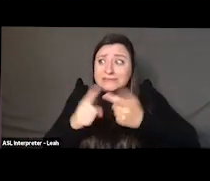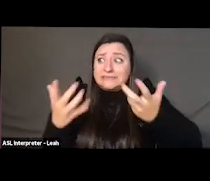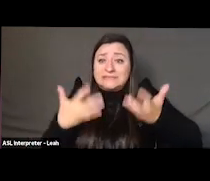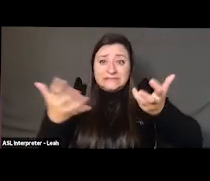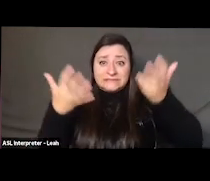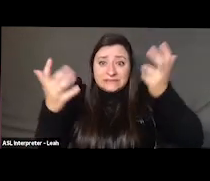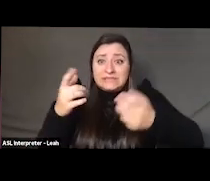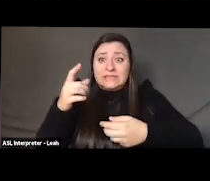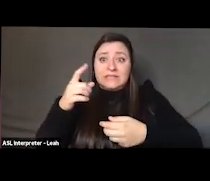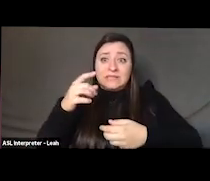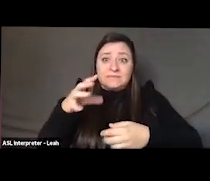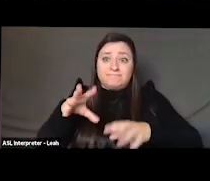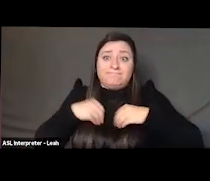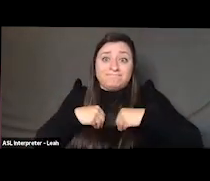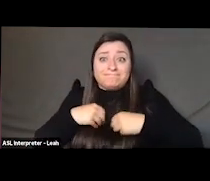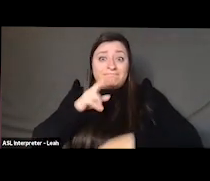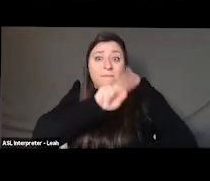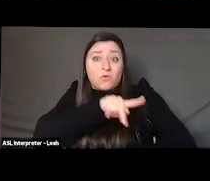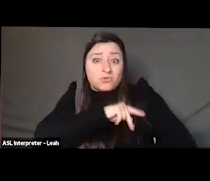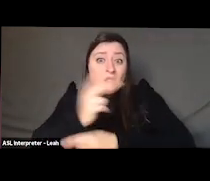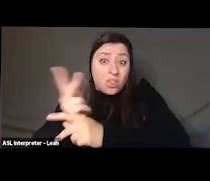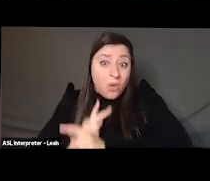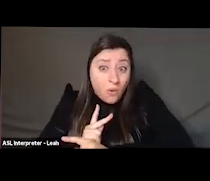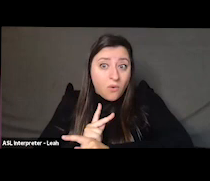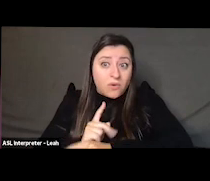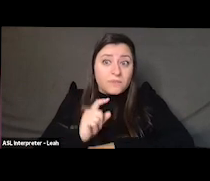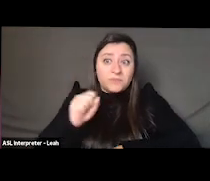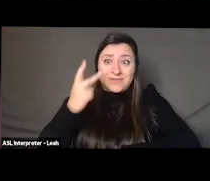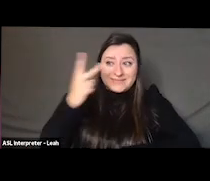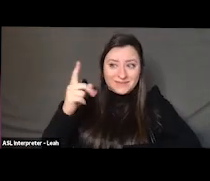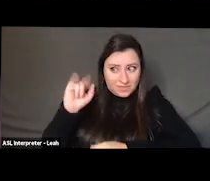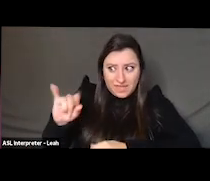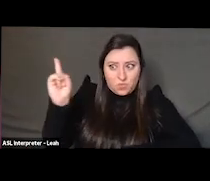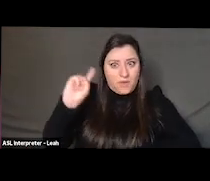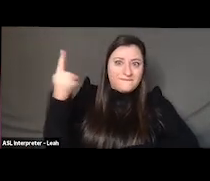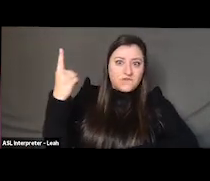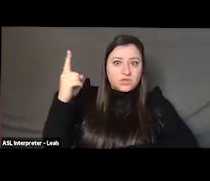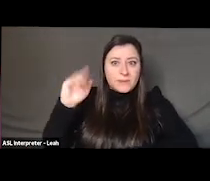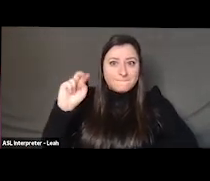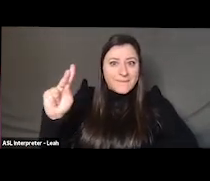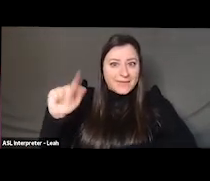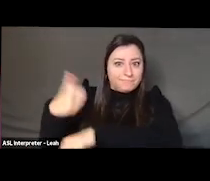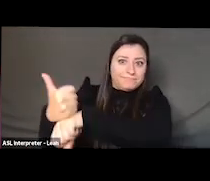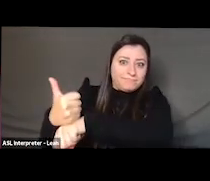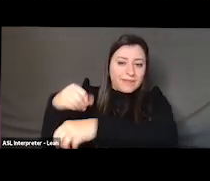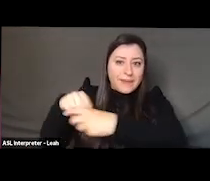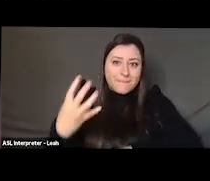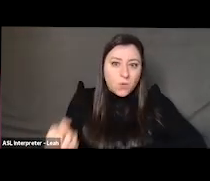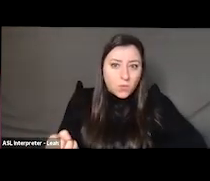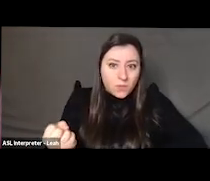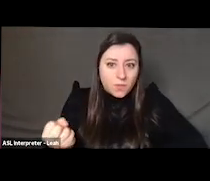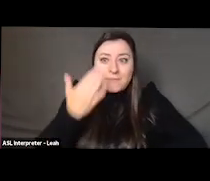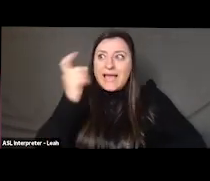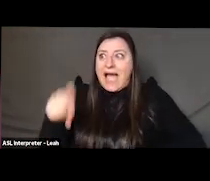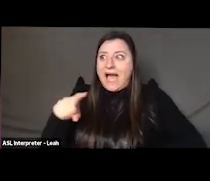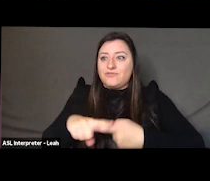by taking personal loans. This is the period where the first banks were established in Beirut, because they had to ensure